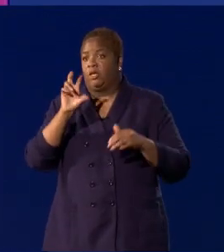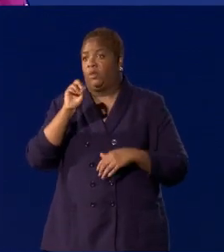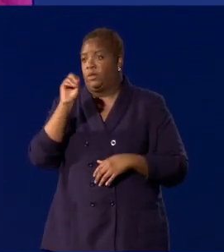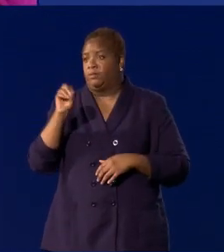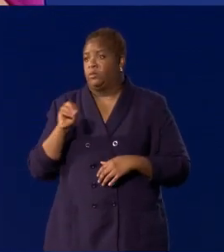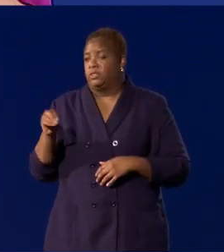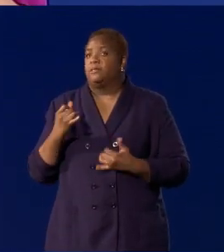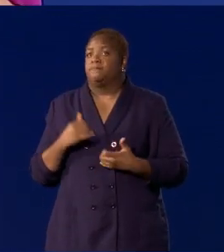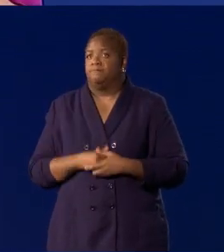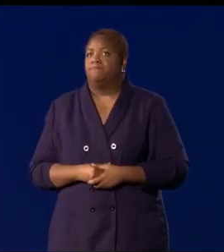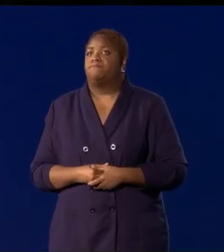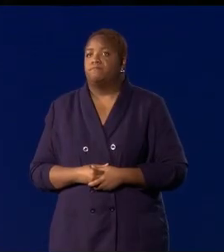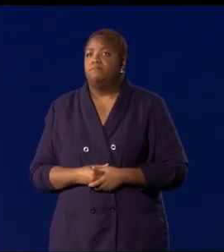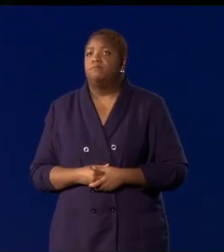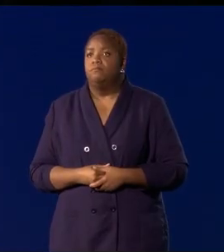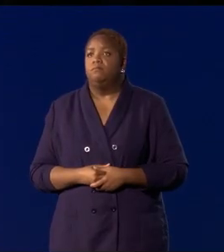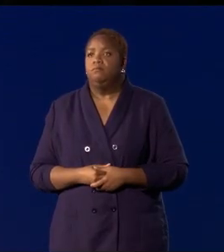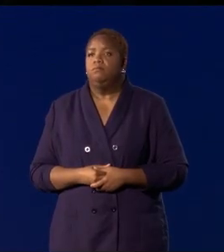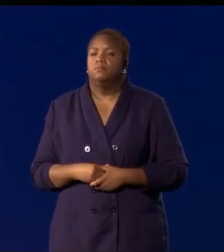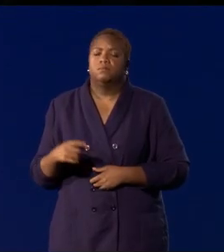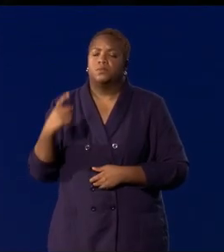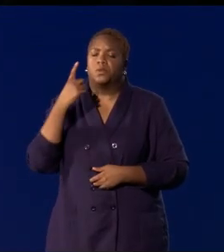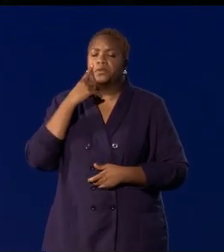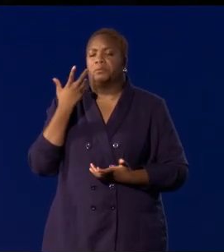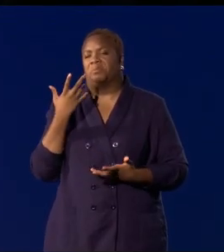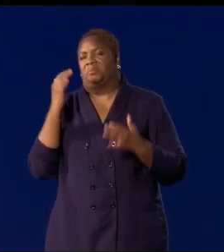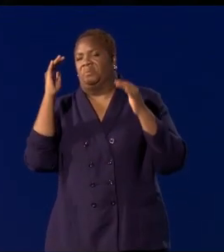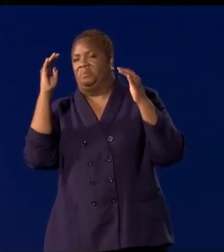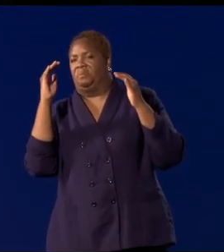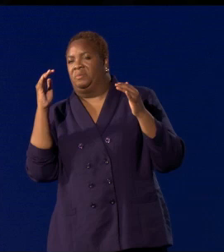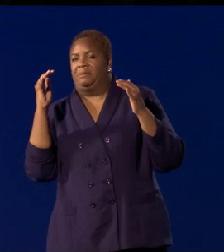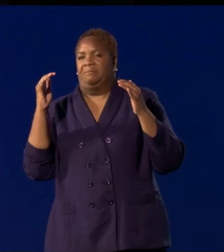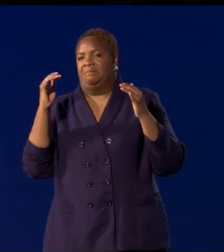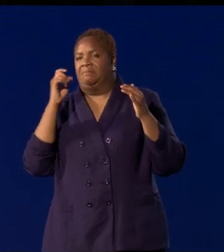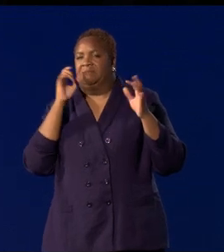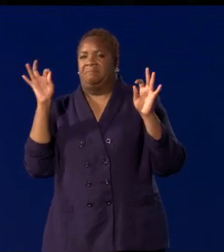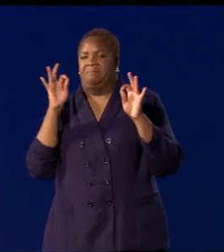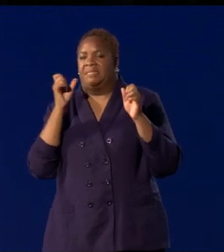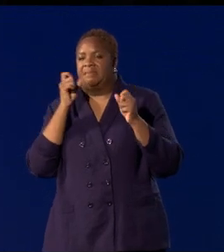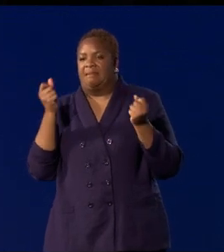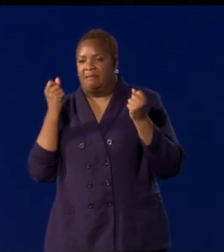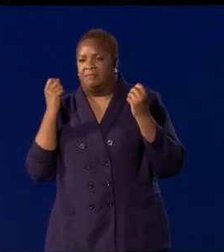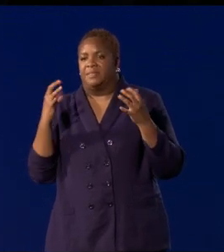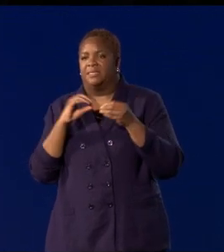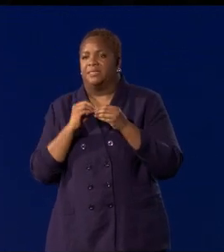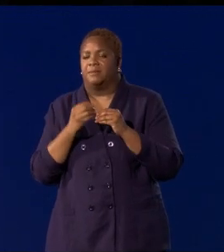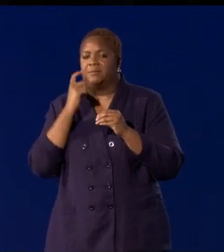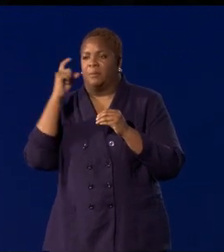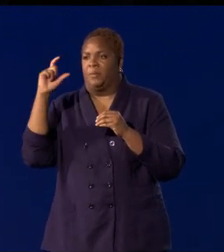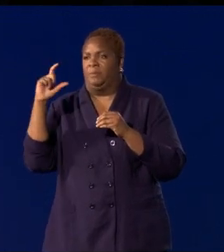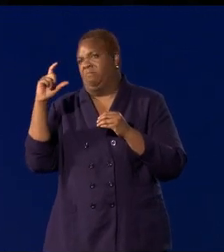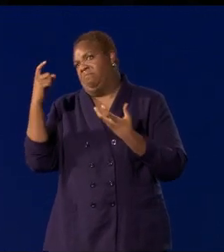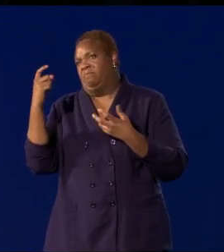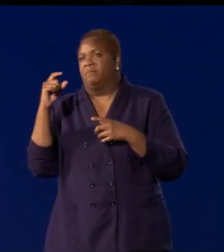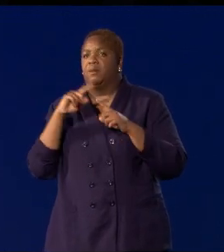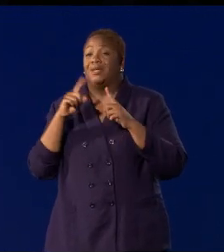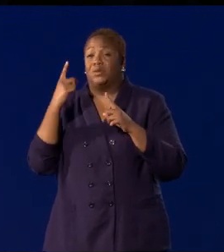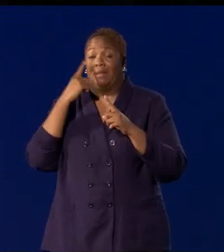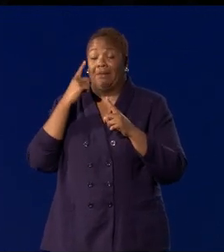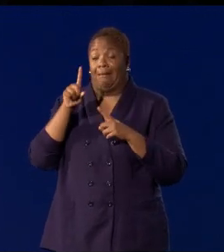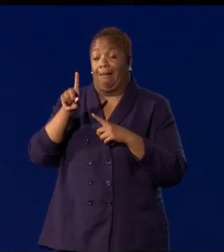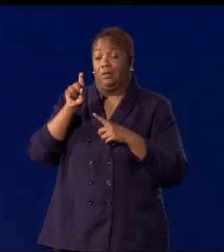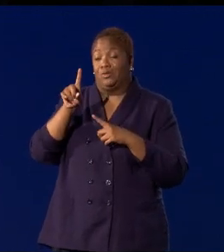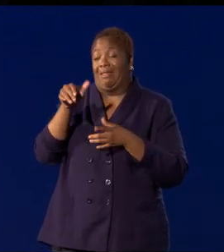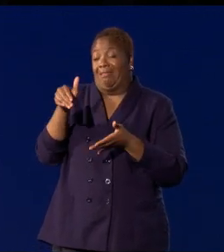to 30%. Now, these numbers might not seem like huge decreases, but we're talking about hundreds